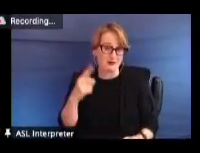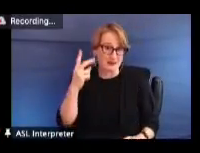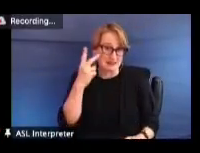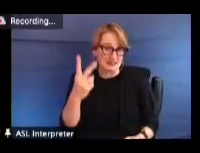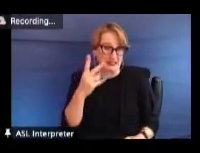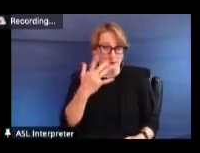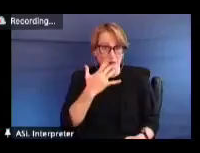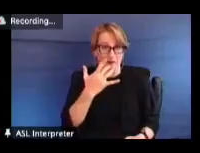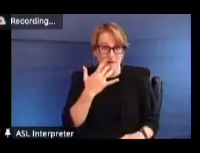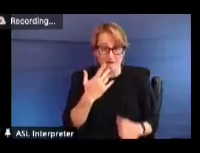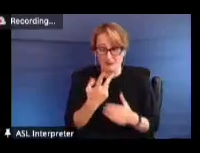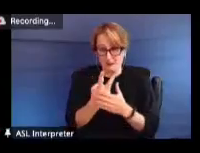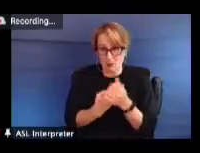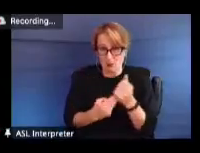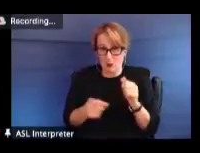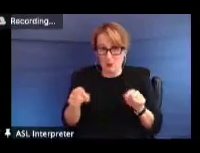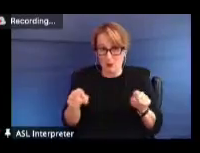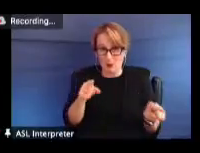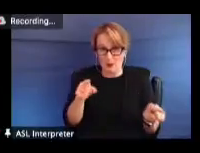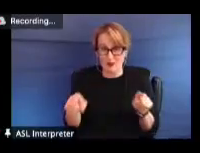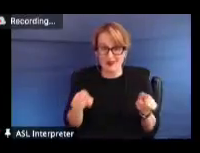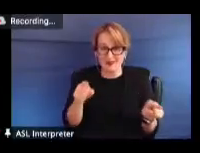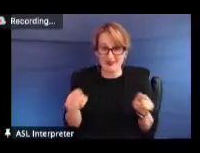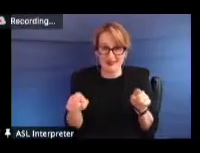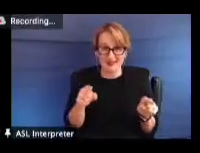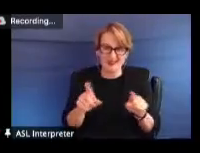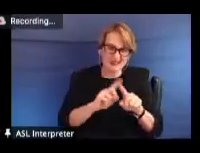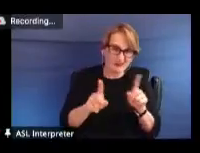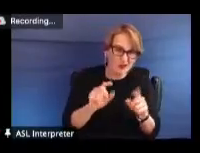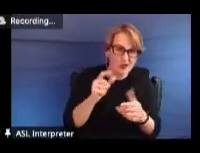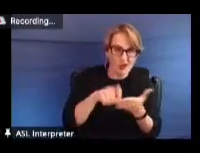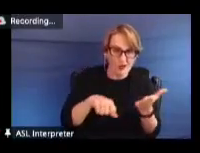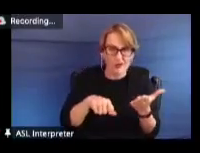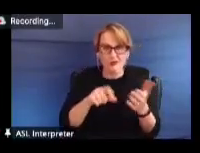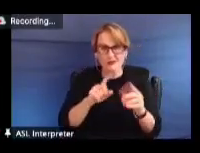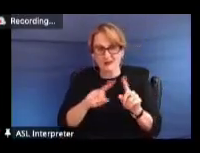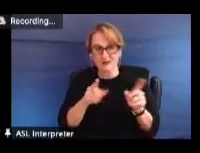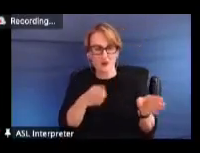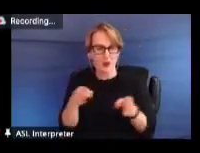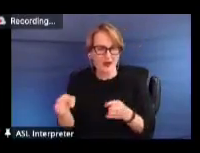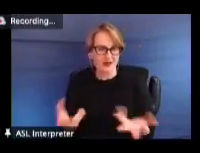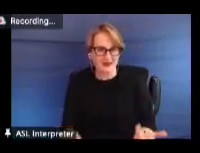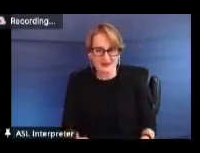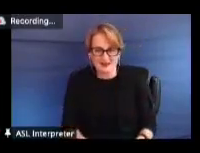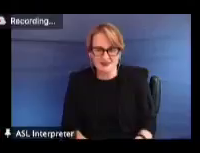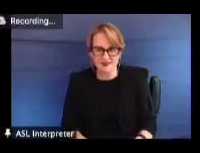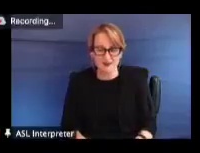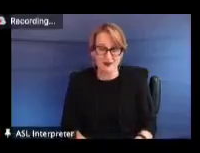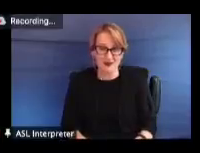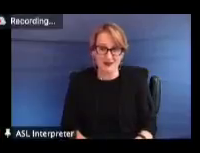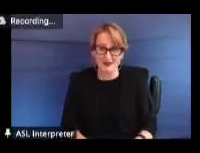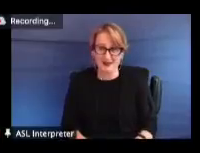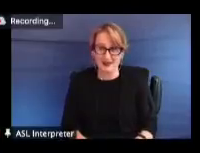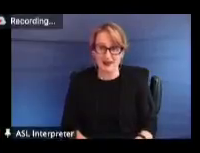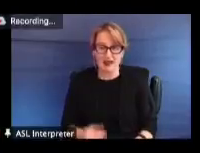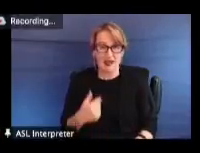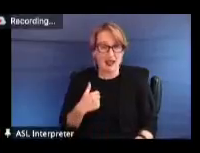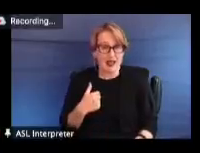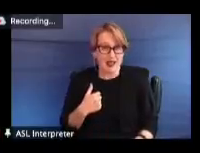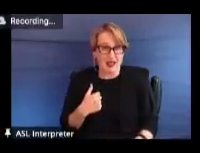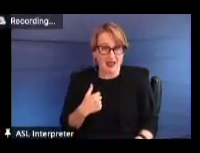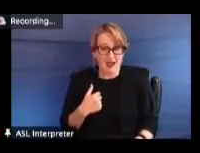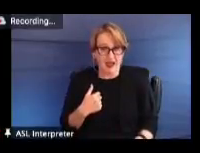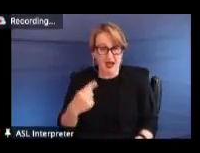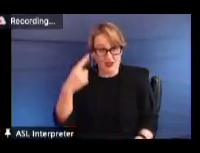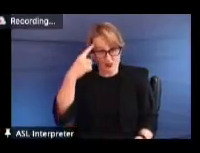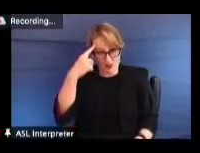in different forums and articles and stuff. Because I always thought that those